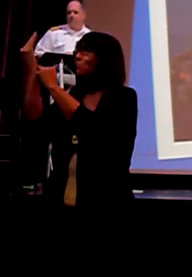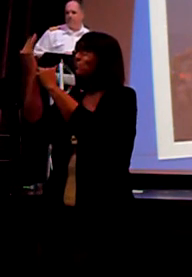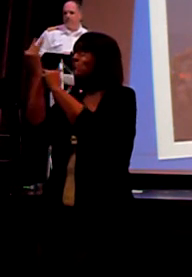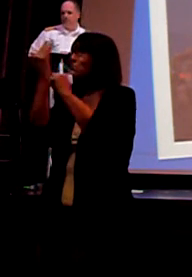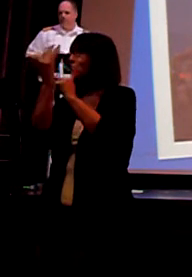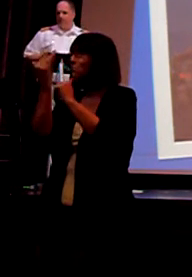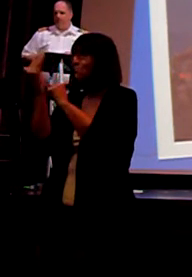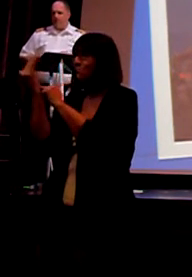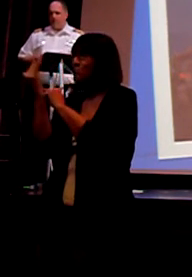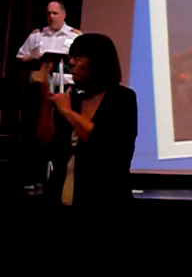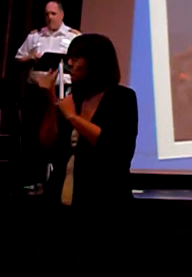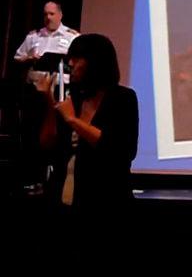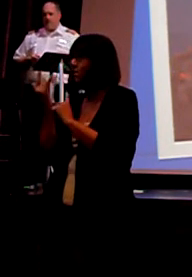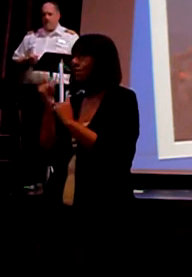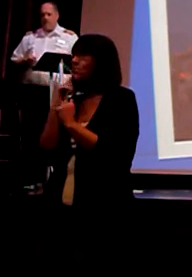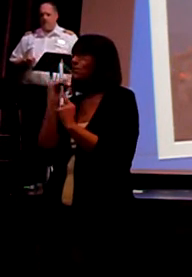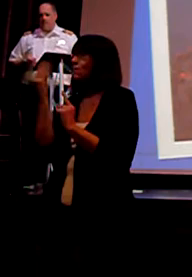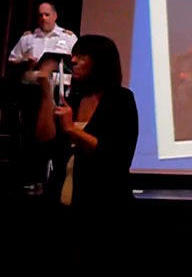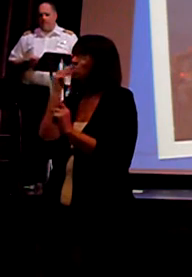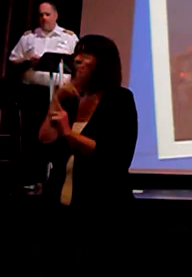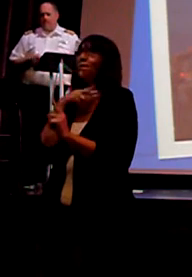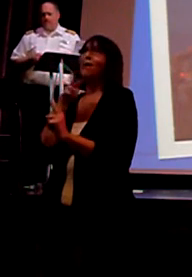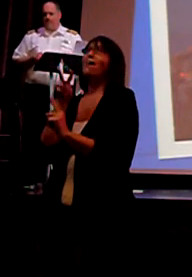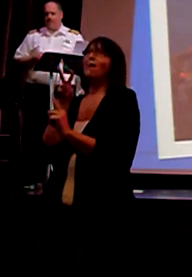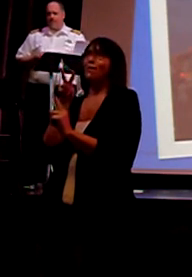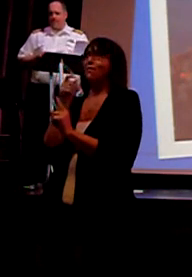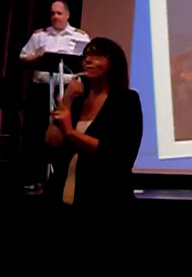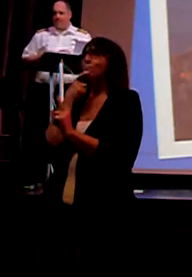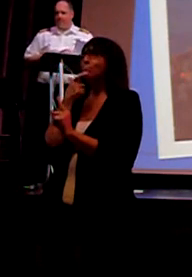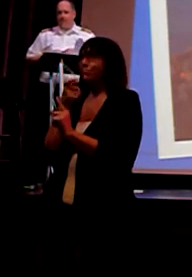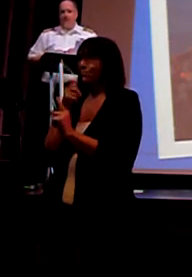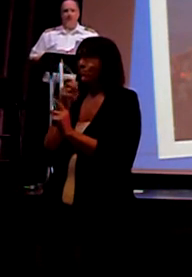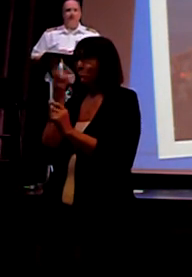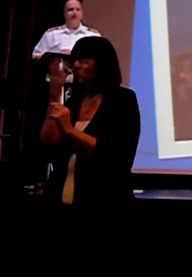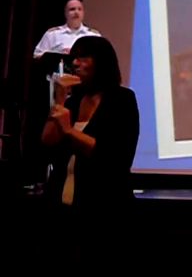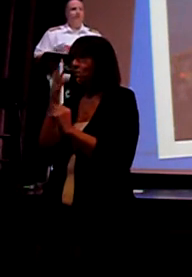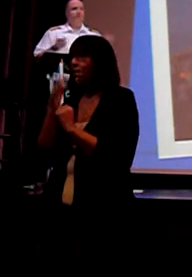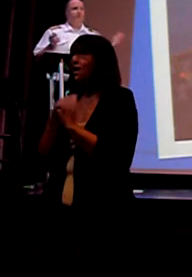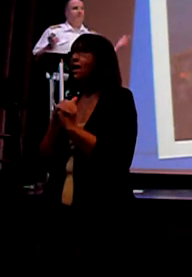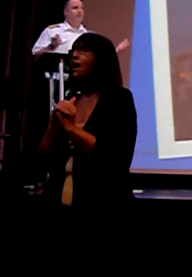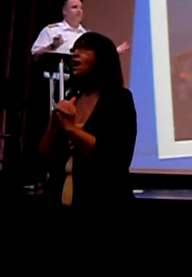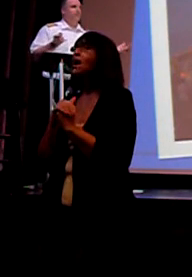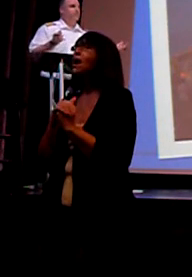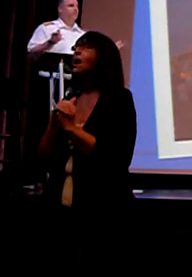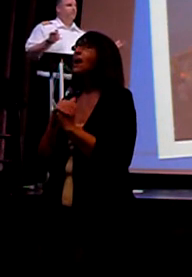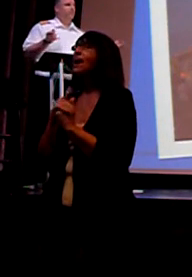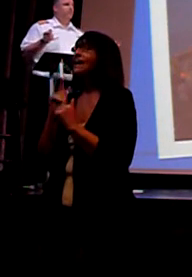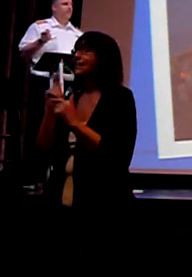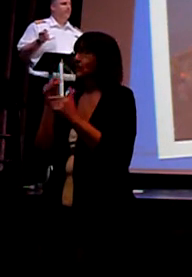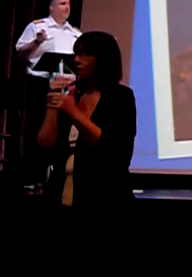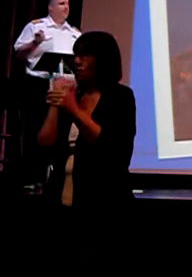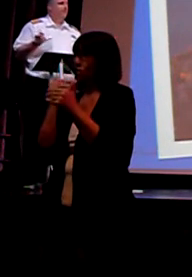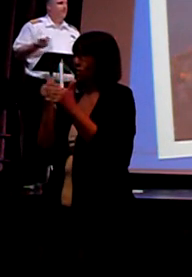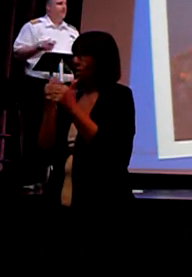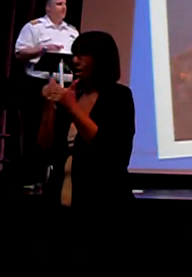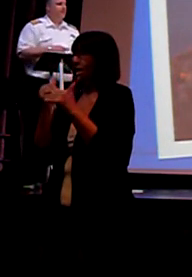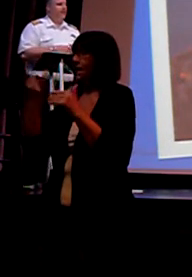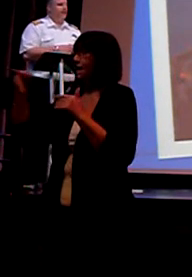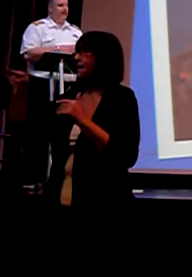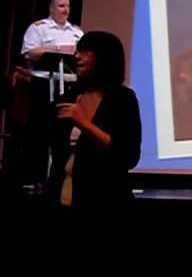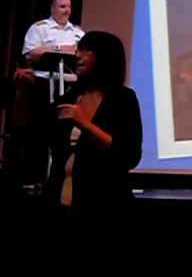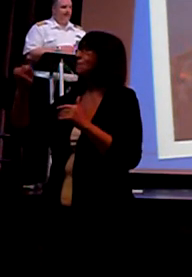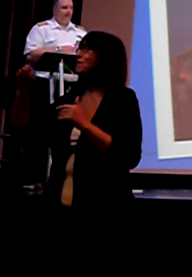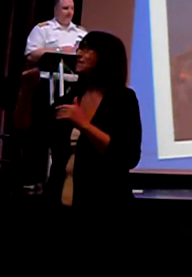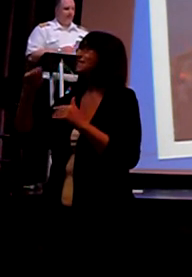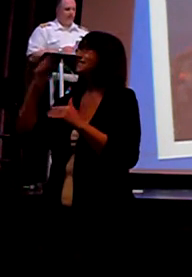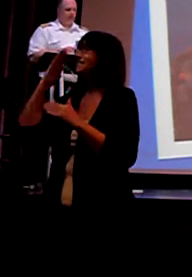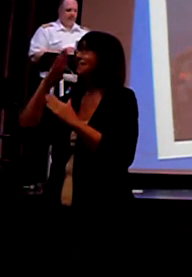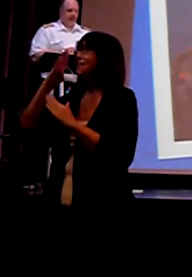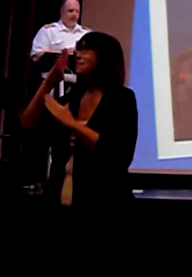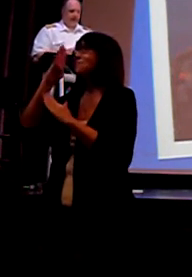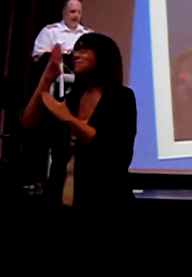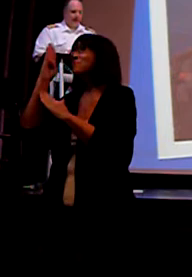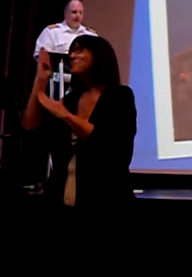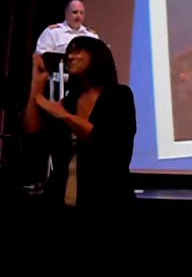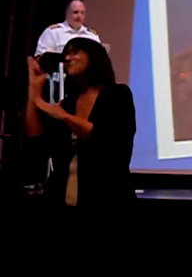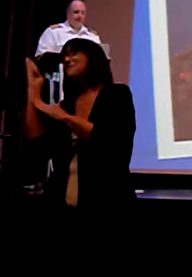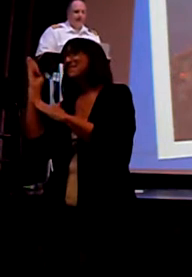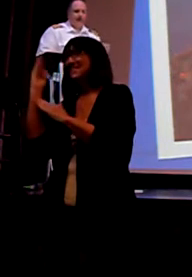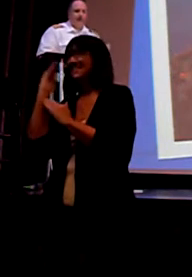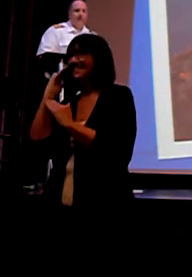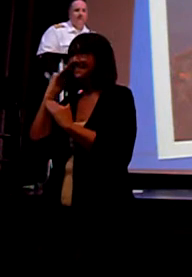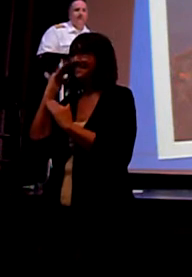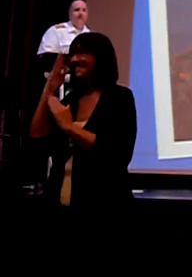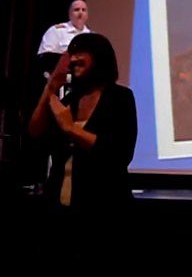was quite an amazing sight. Then, of course, it's close to Pisa, the Leaning Tower,